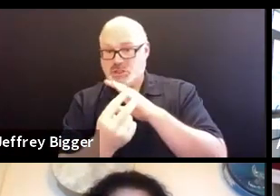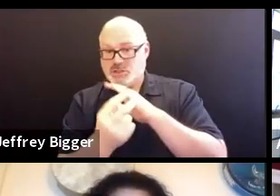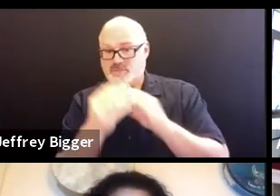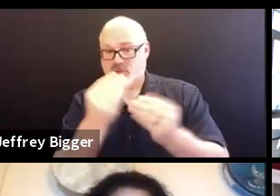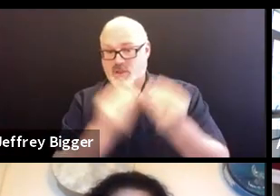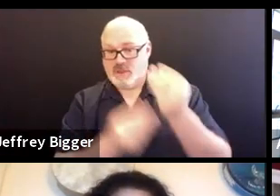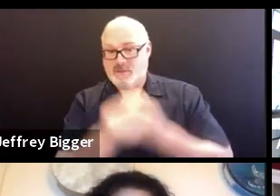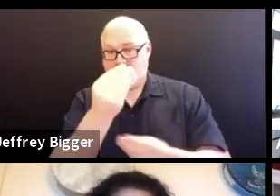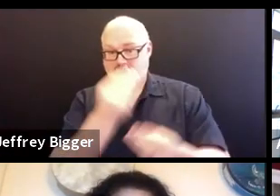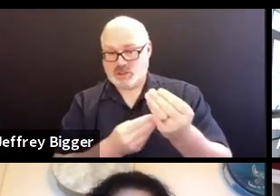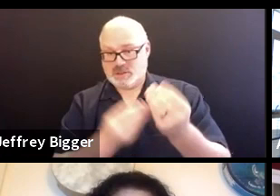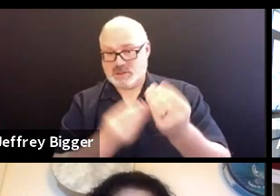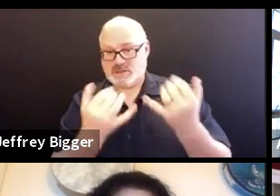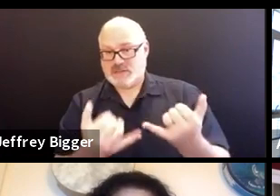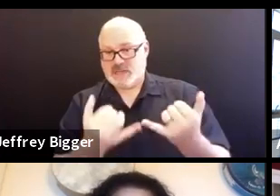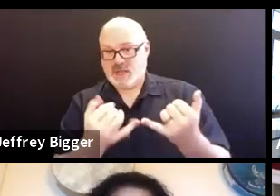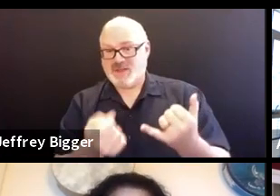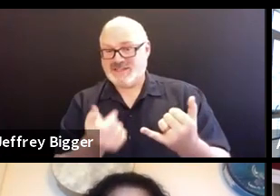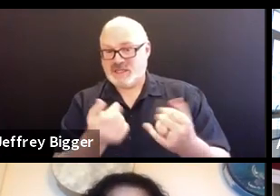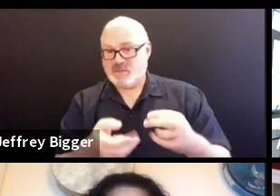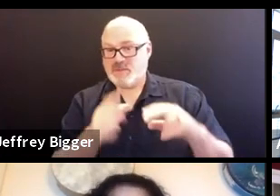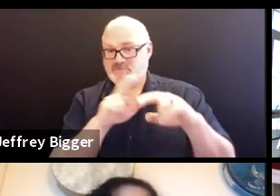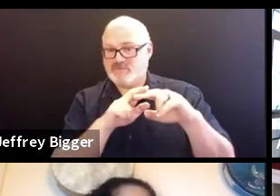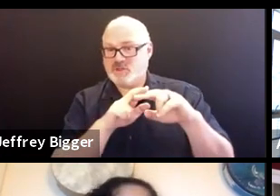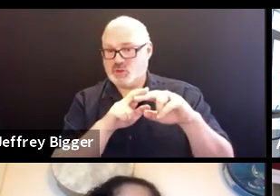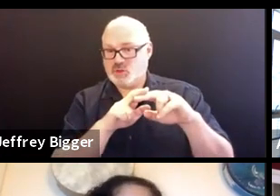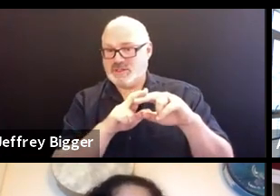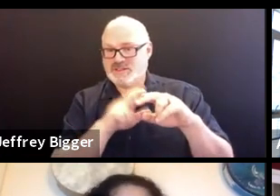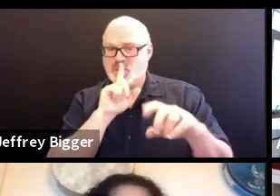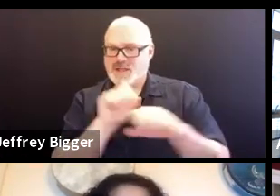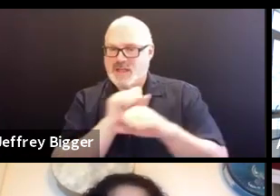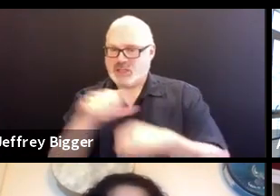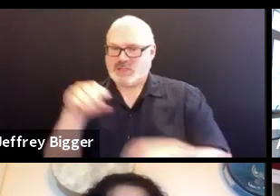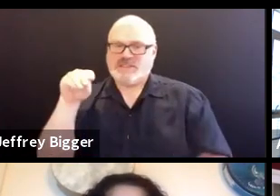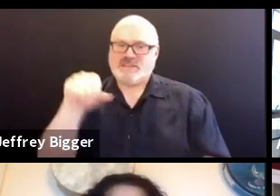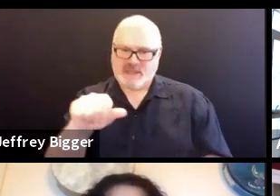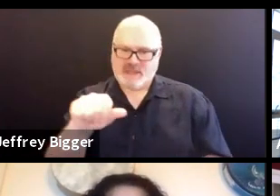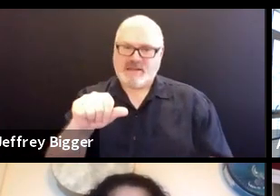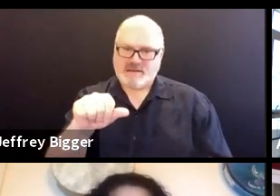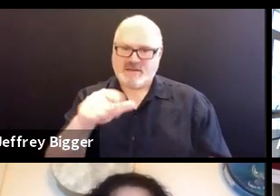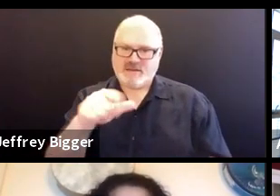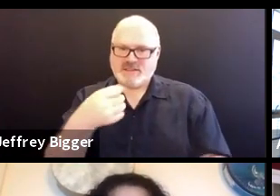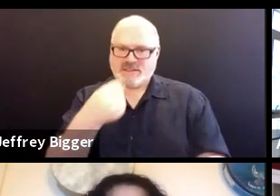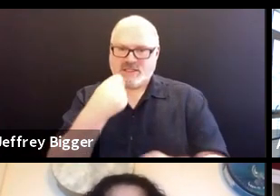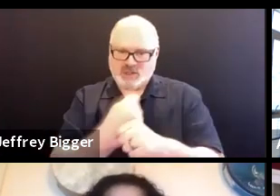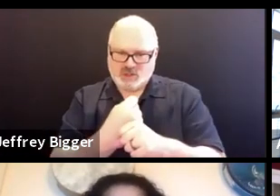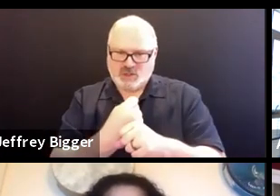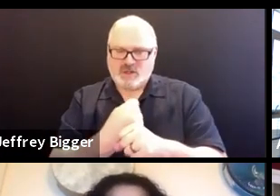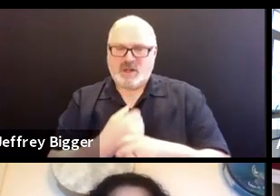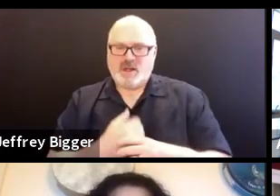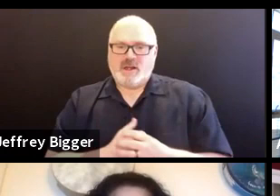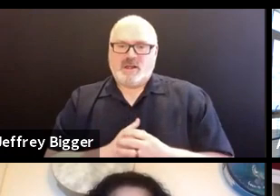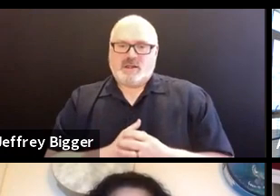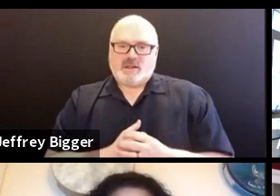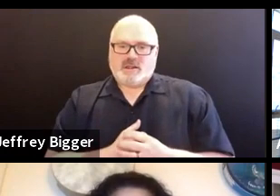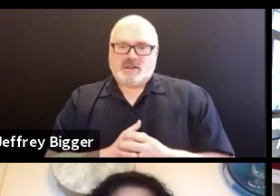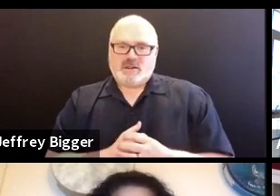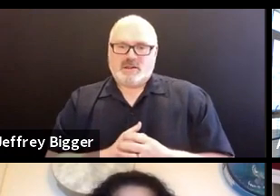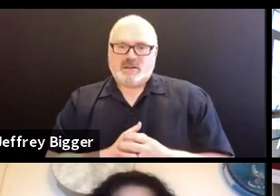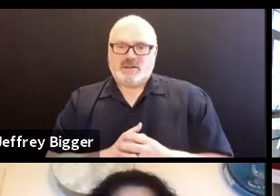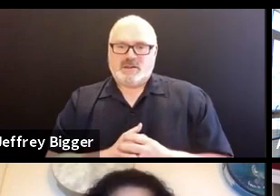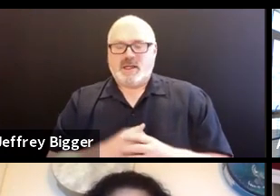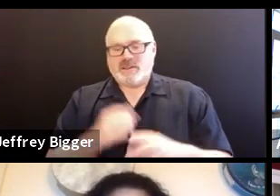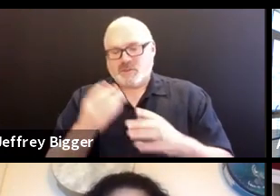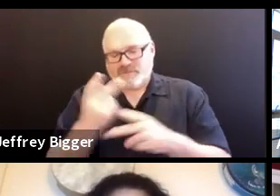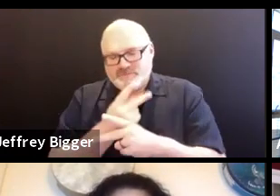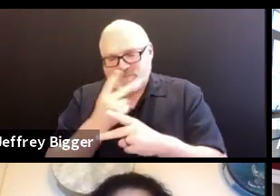budget is slightly more than we actually spend this year. And as we work